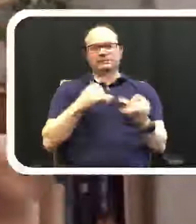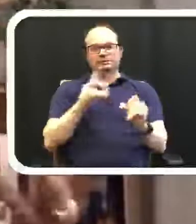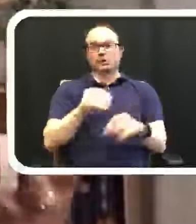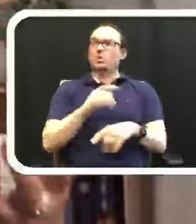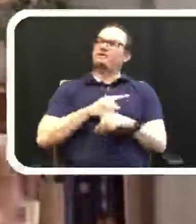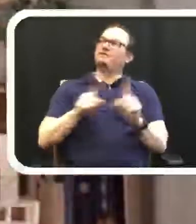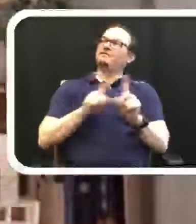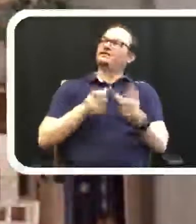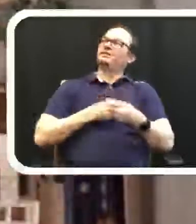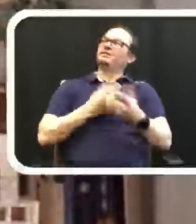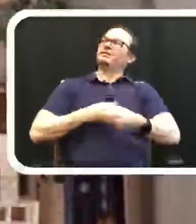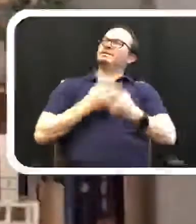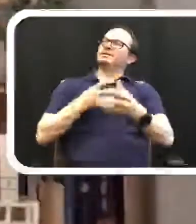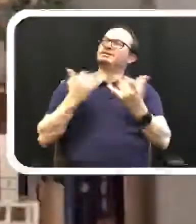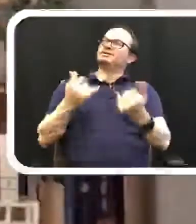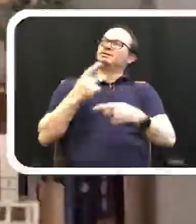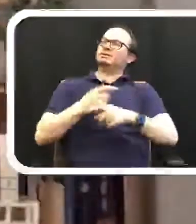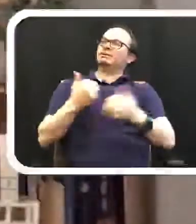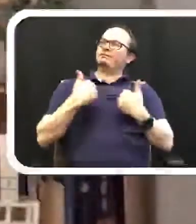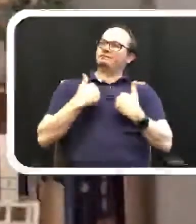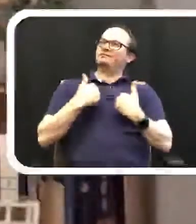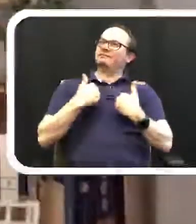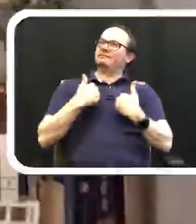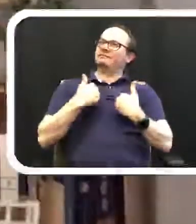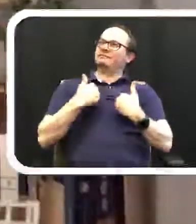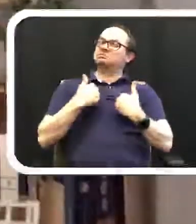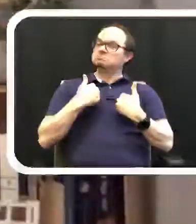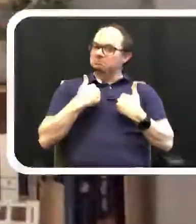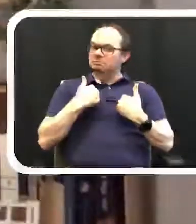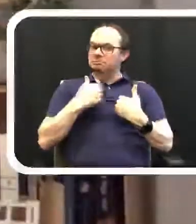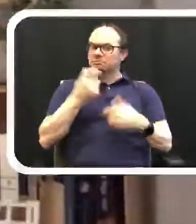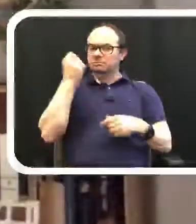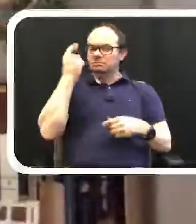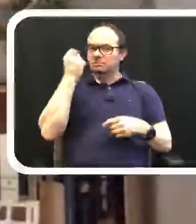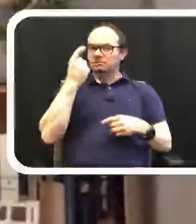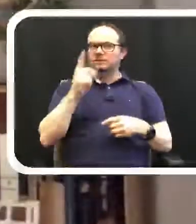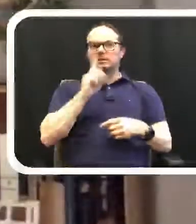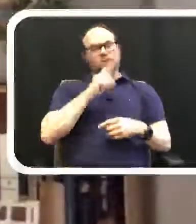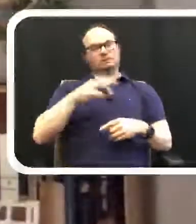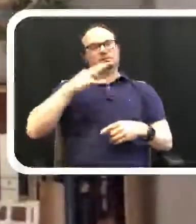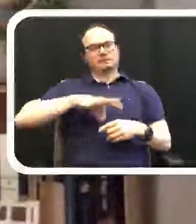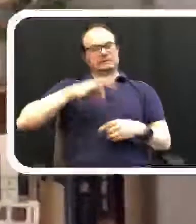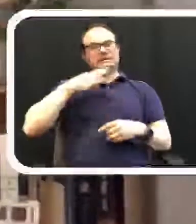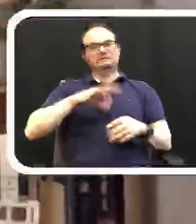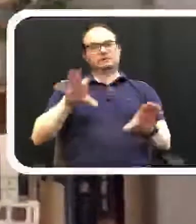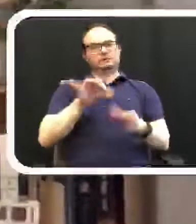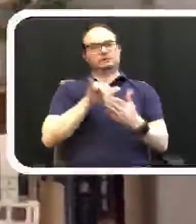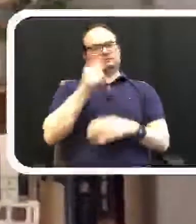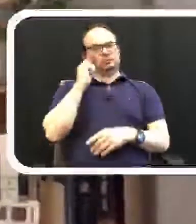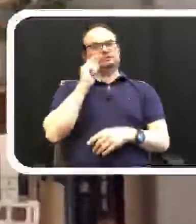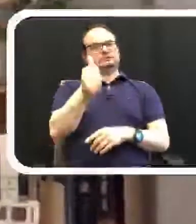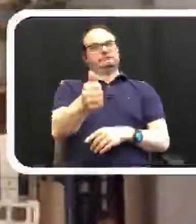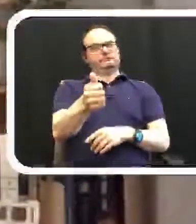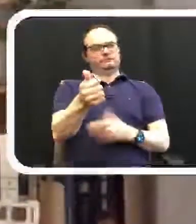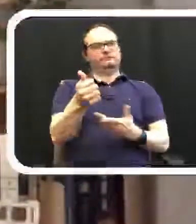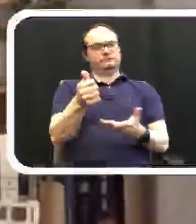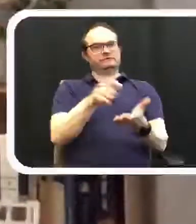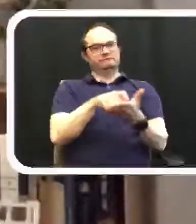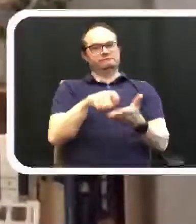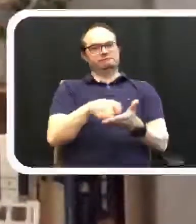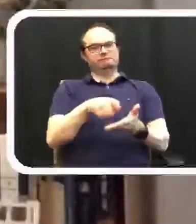outlets where we can express ourselves and share things. But it can be really good to do that just for yourself, as